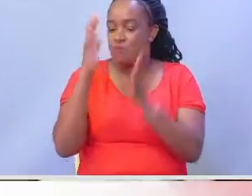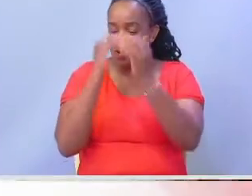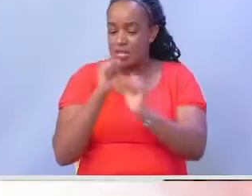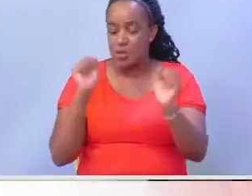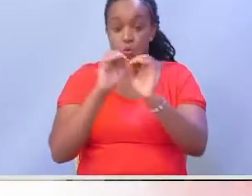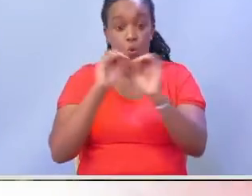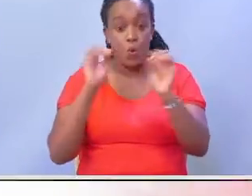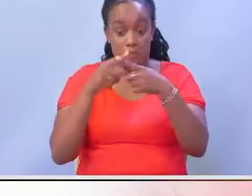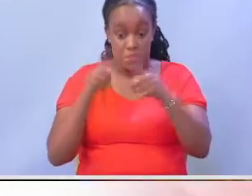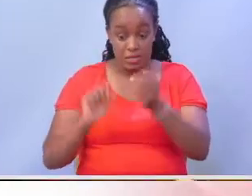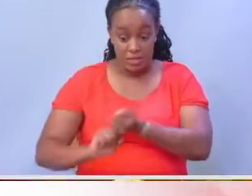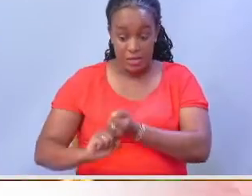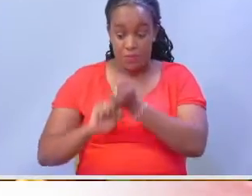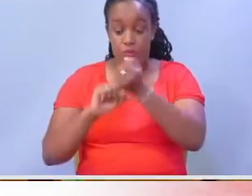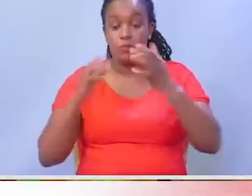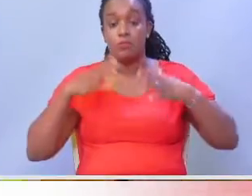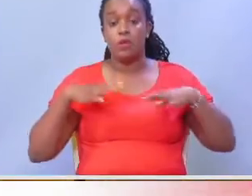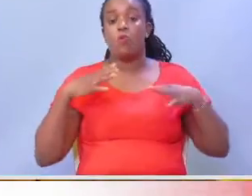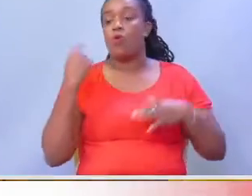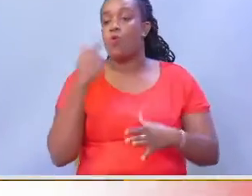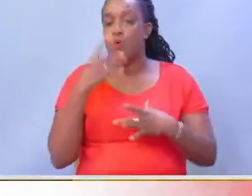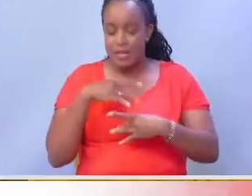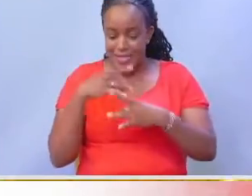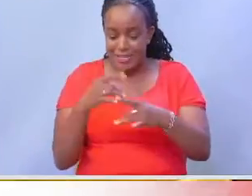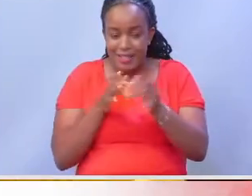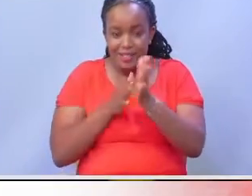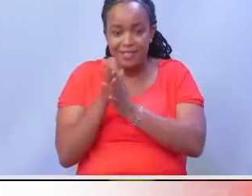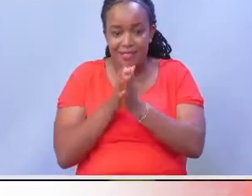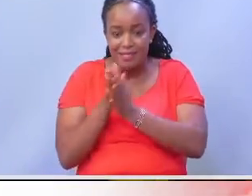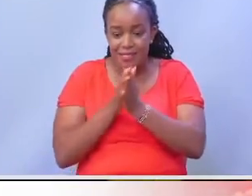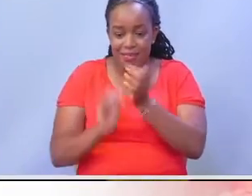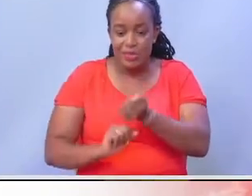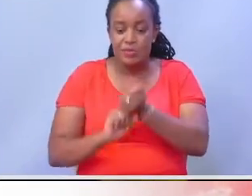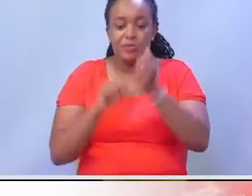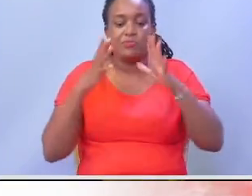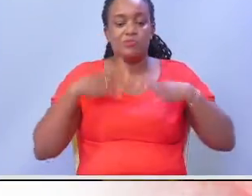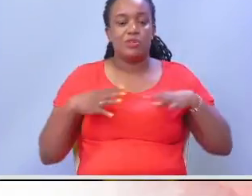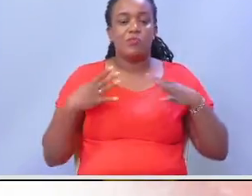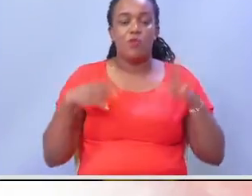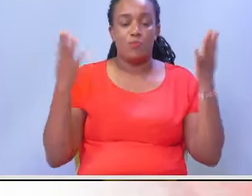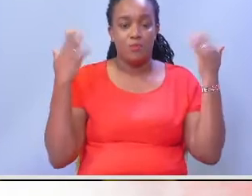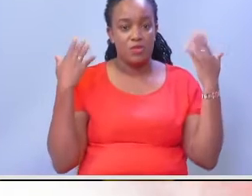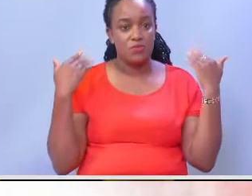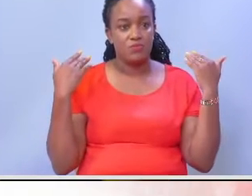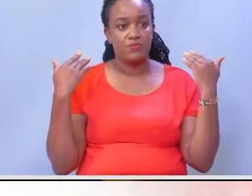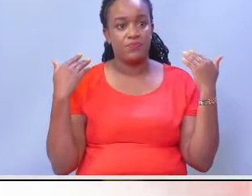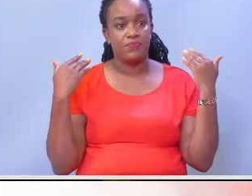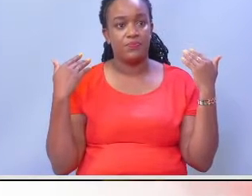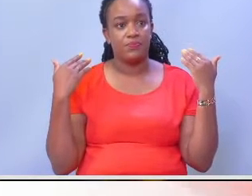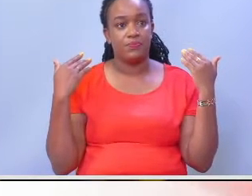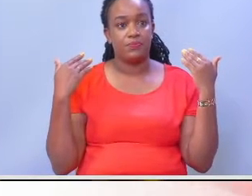support candidates who have the interest of the community at heart. Presidential candidates in the market.